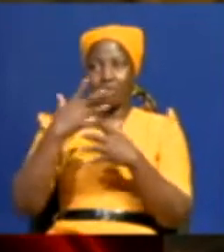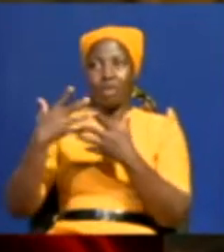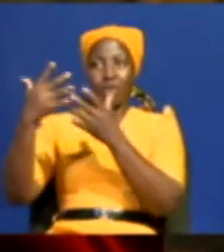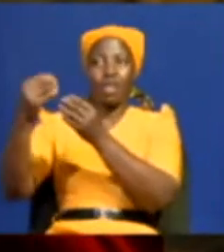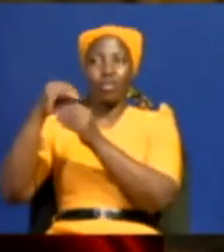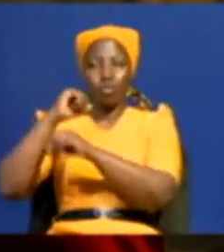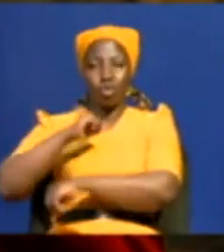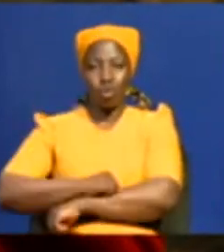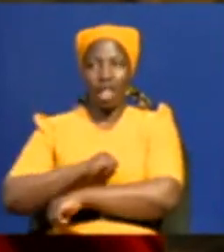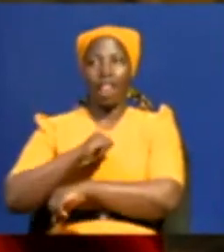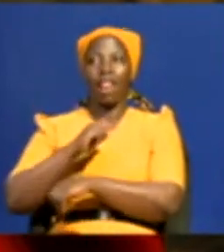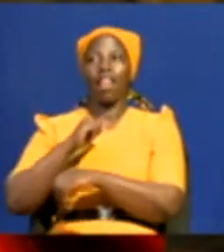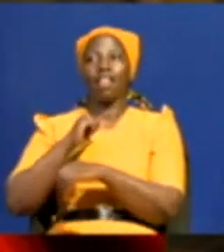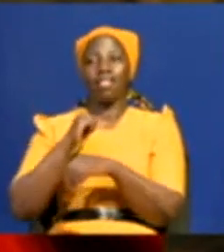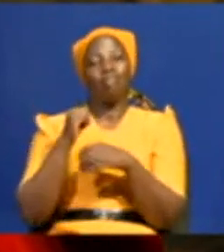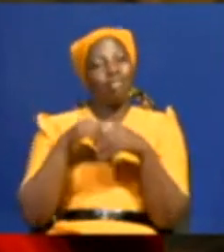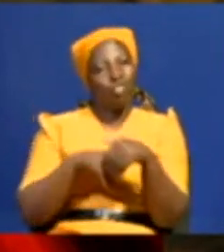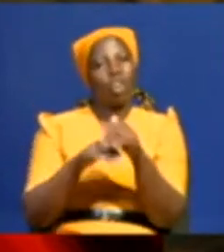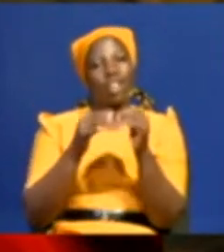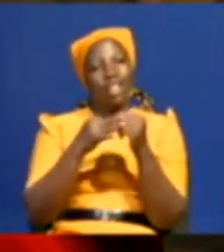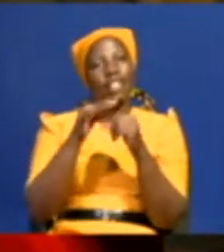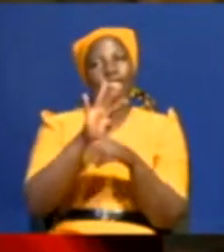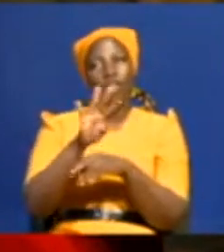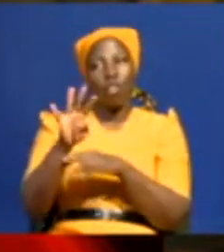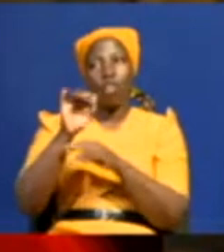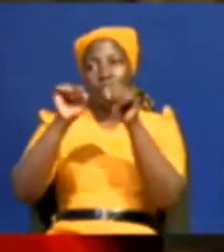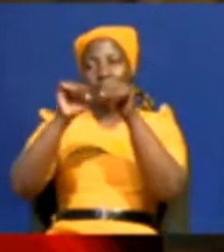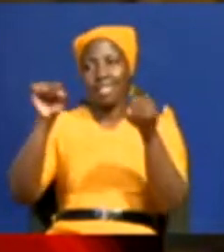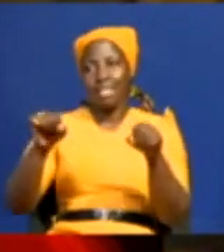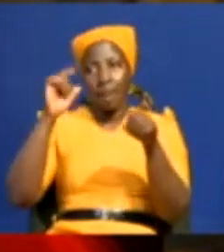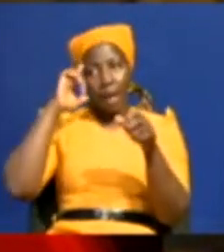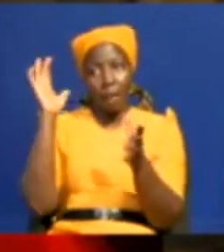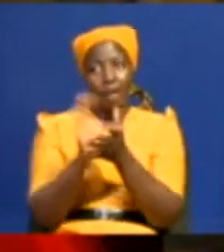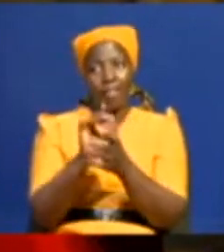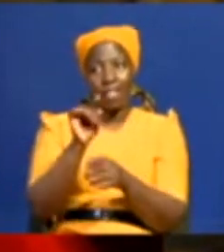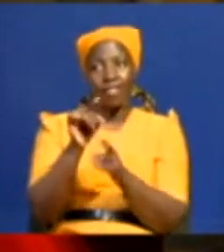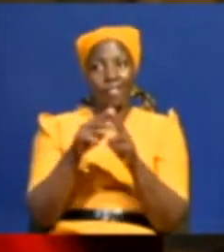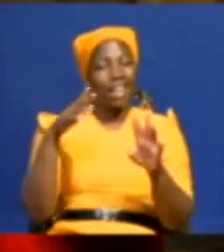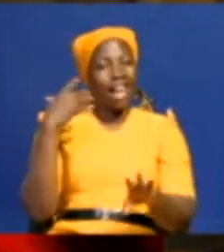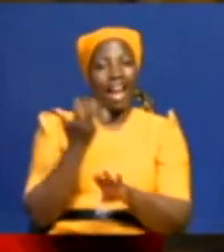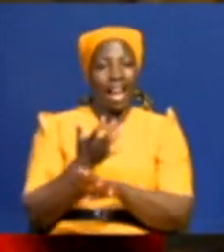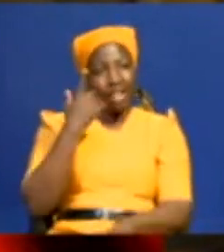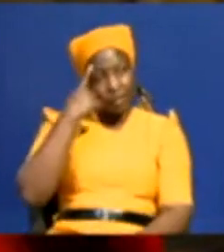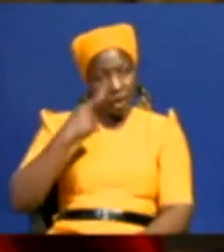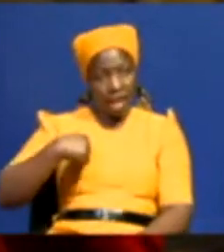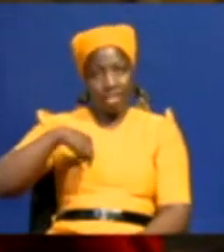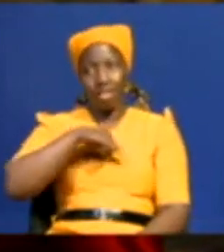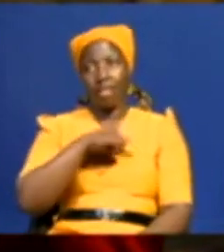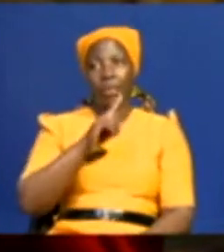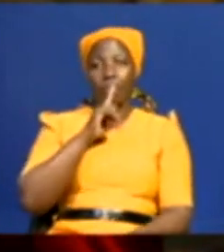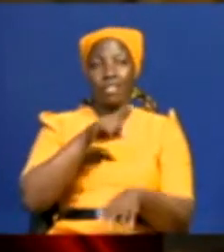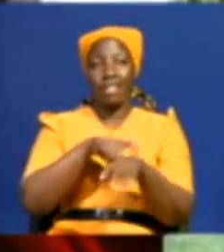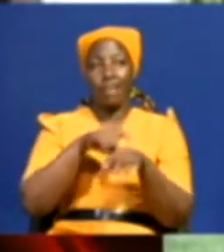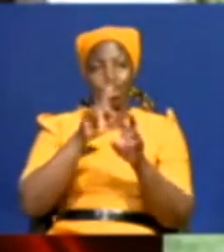when we went to school through the 844 system, I believe it was very difficult for us. And when